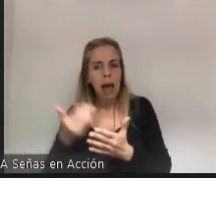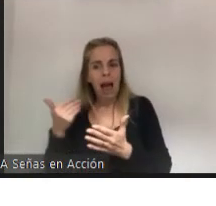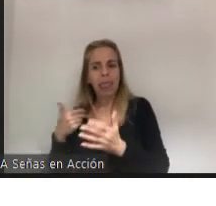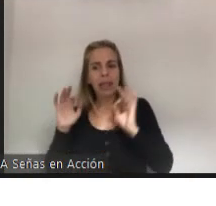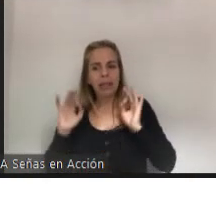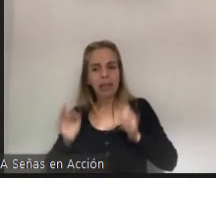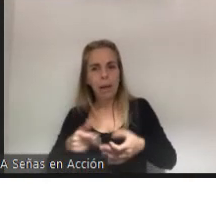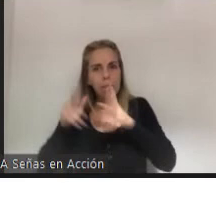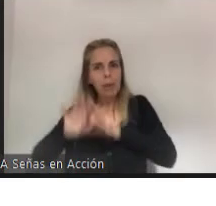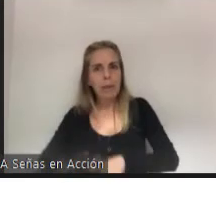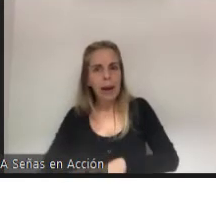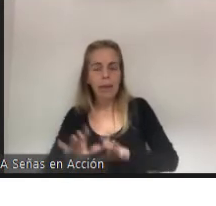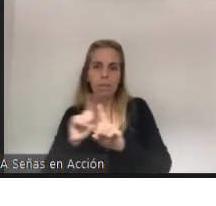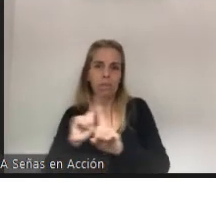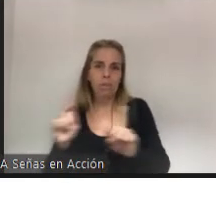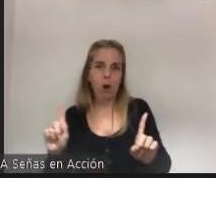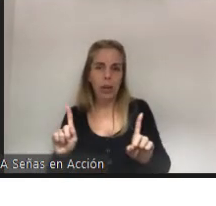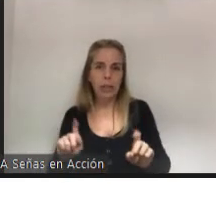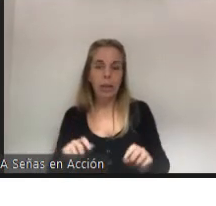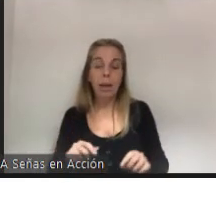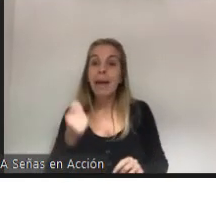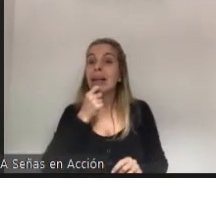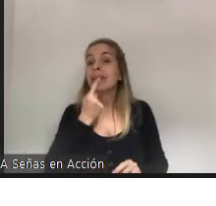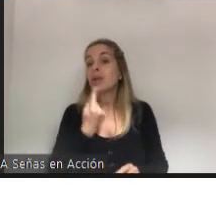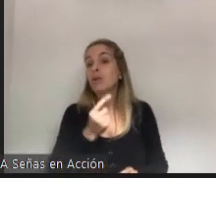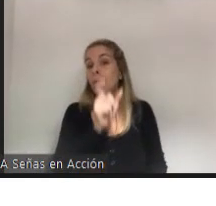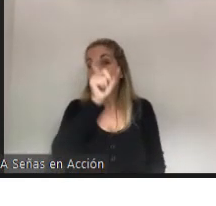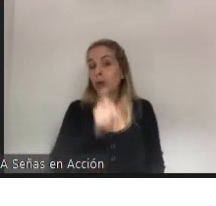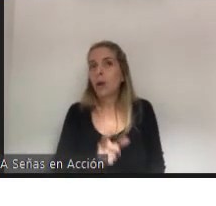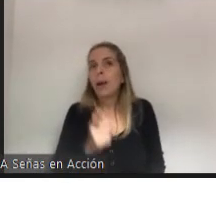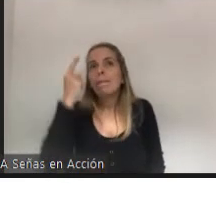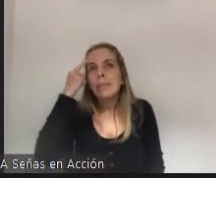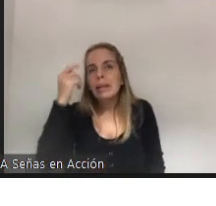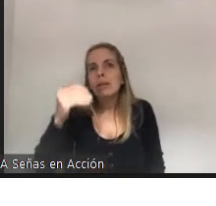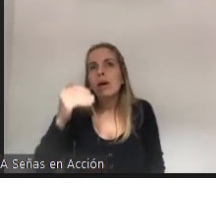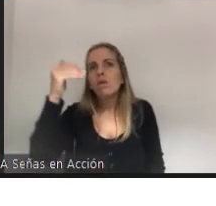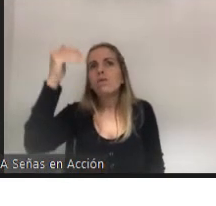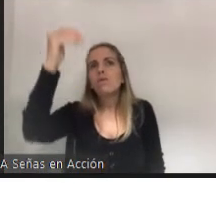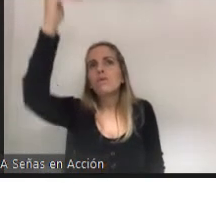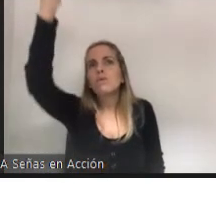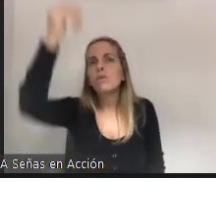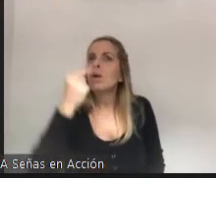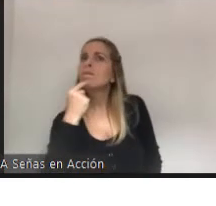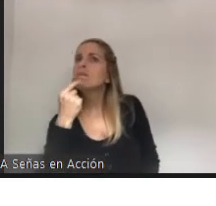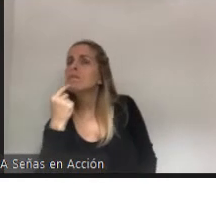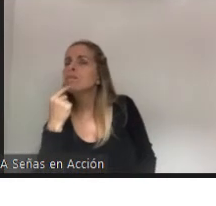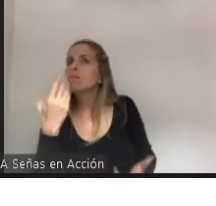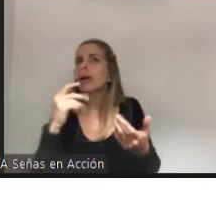you lose any power as a subject. If you think that future is